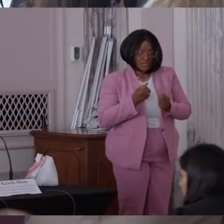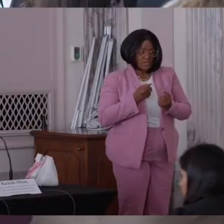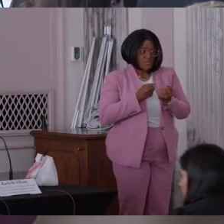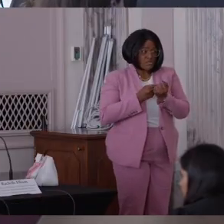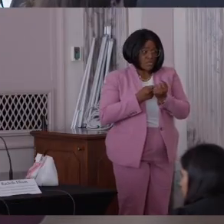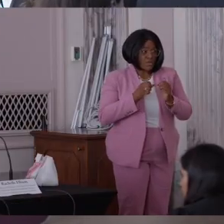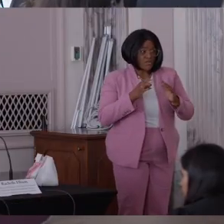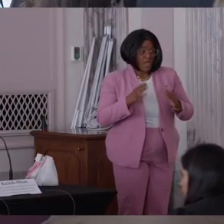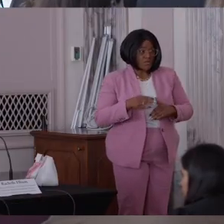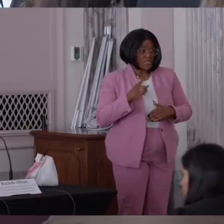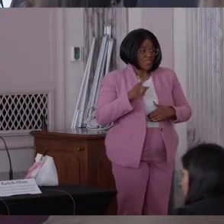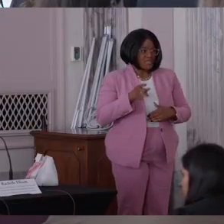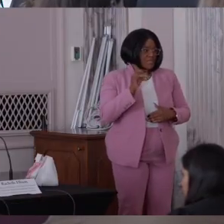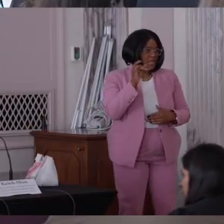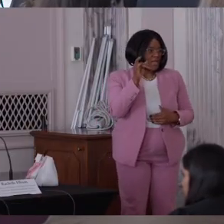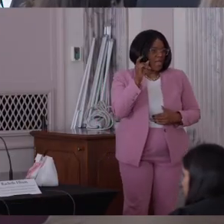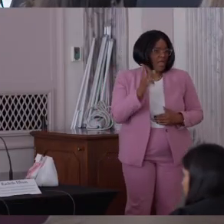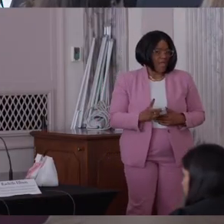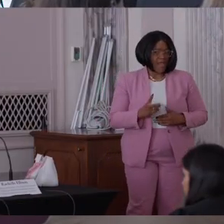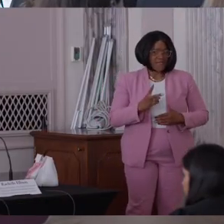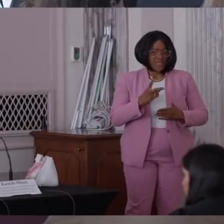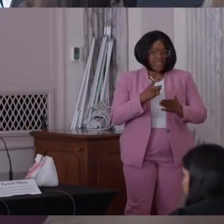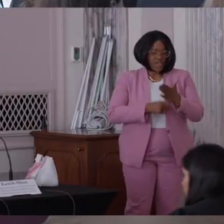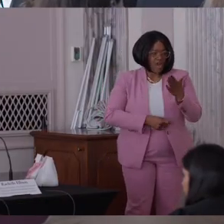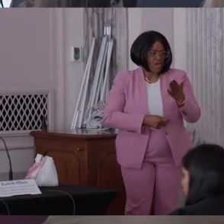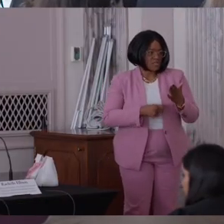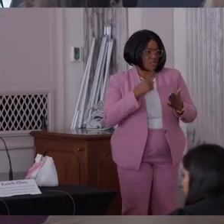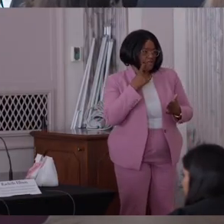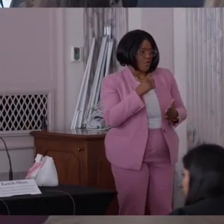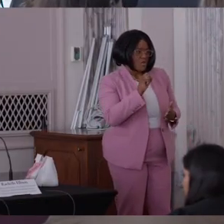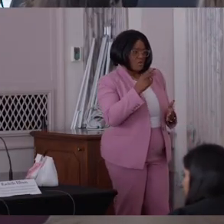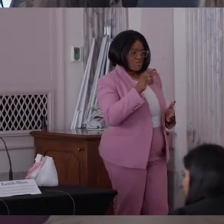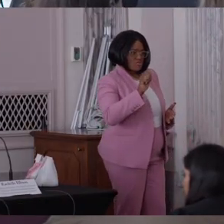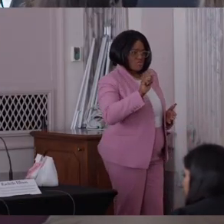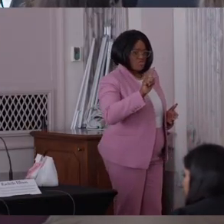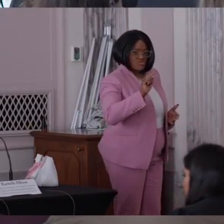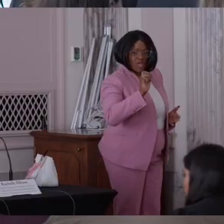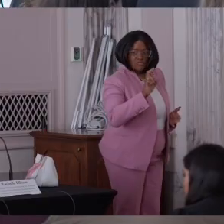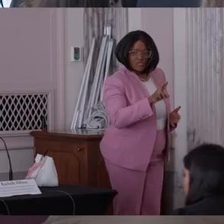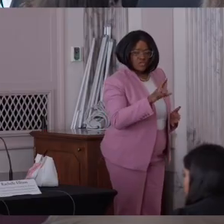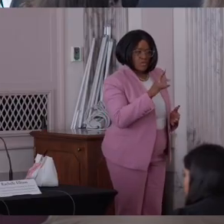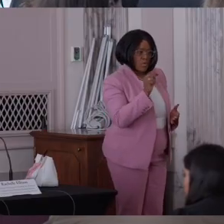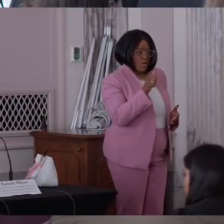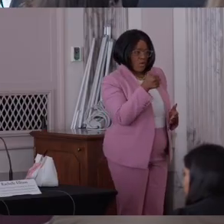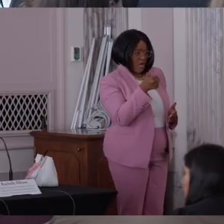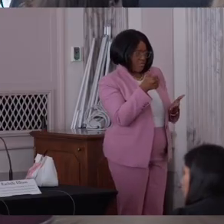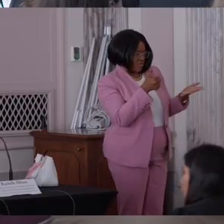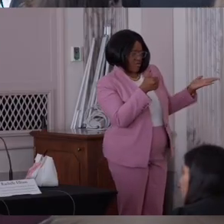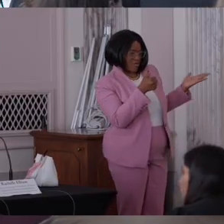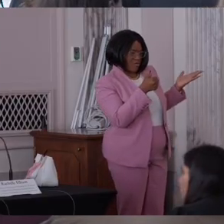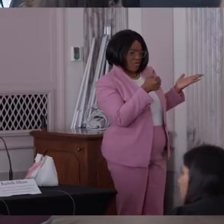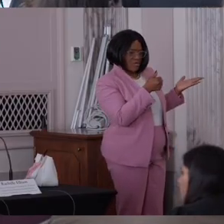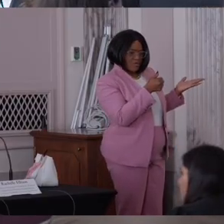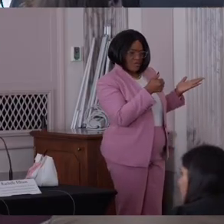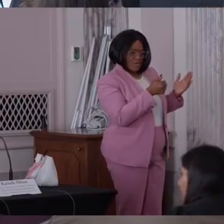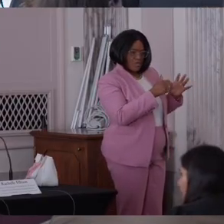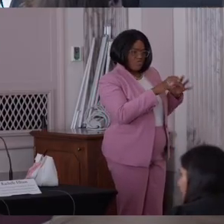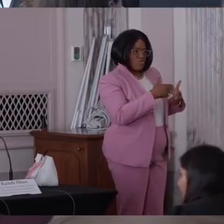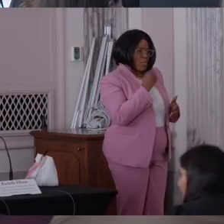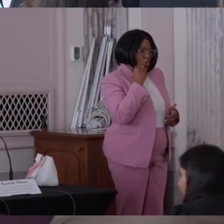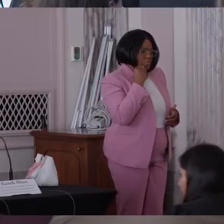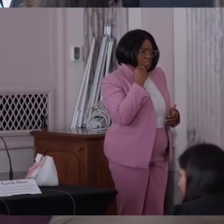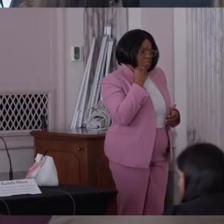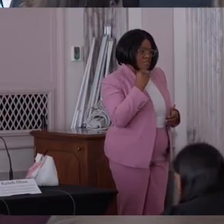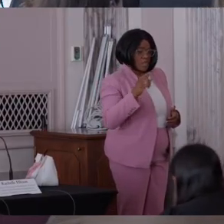is half the cost of serving them in a shelter or serving them in a group home. It's a quarter of